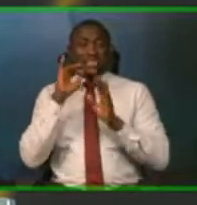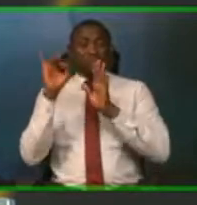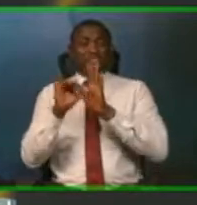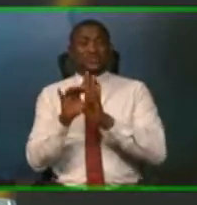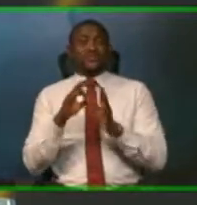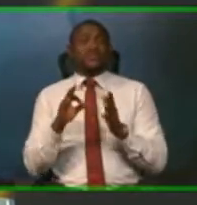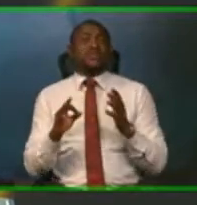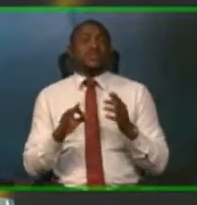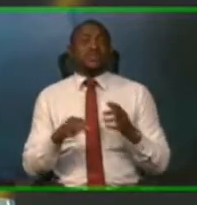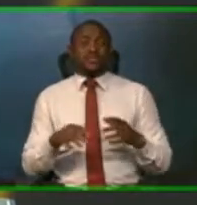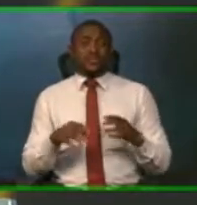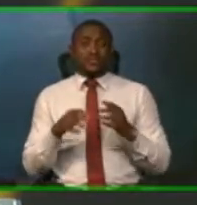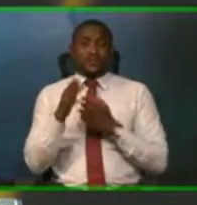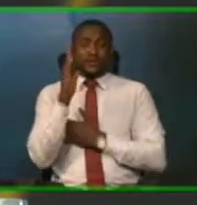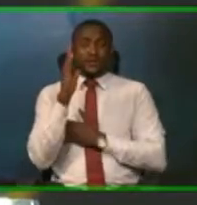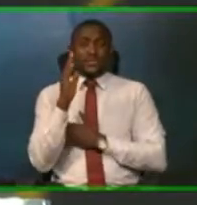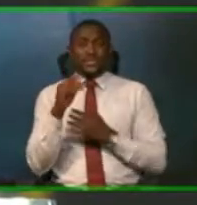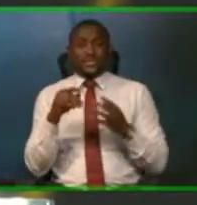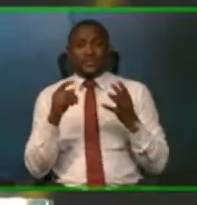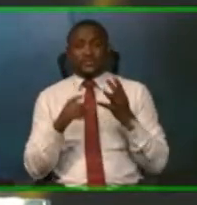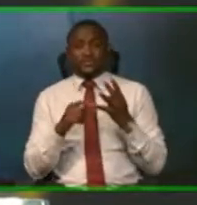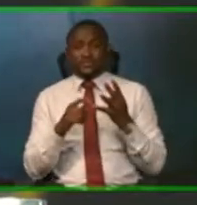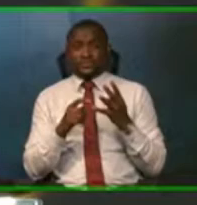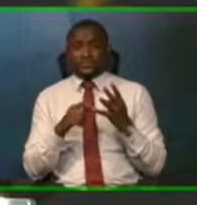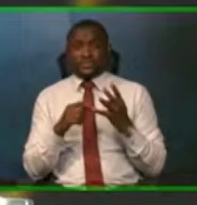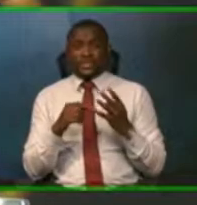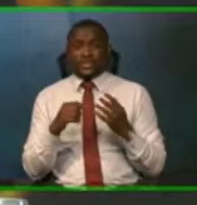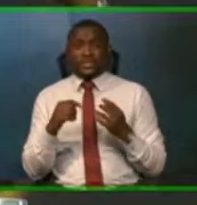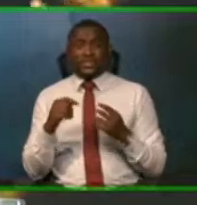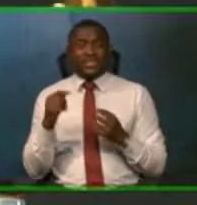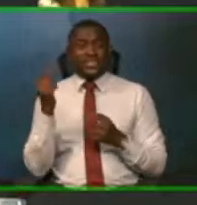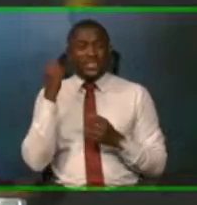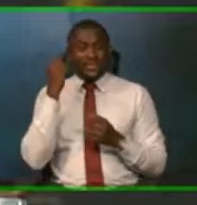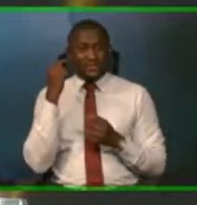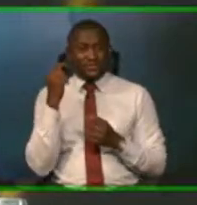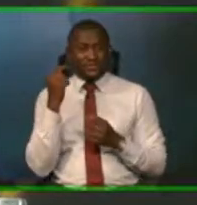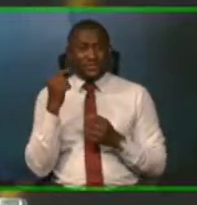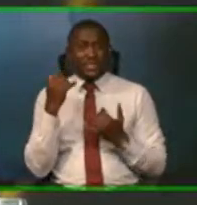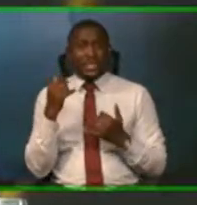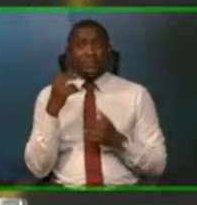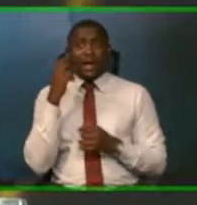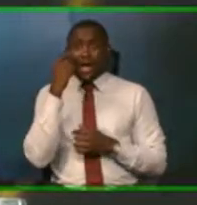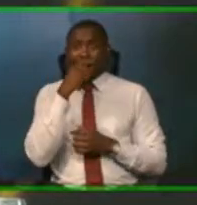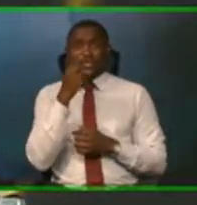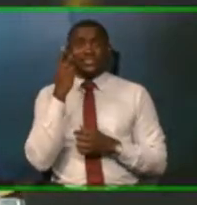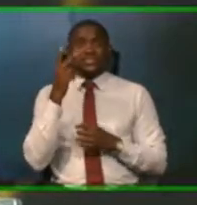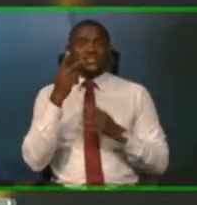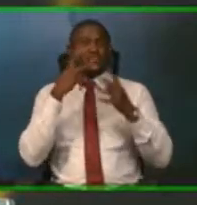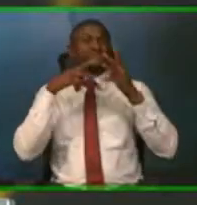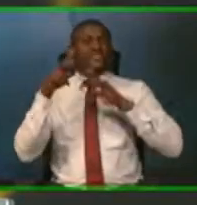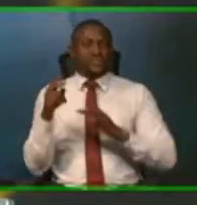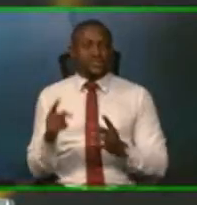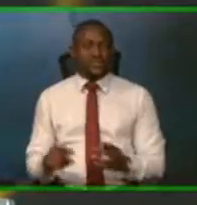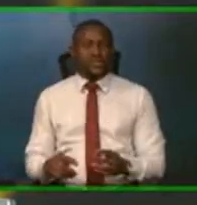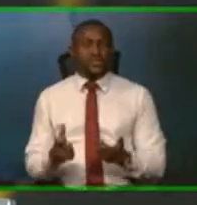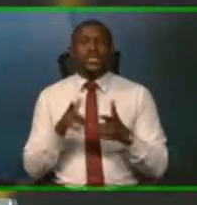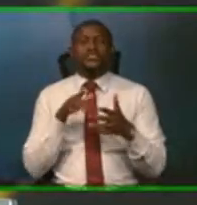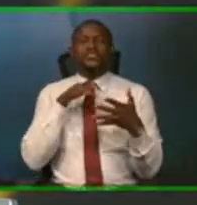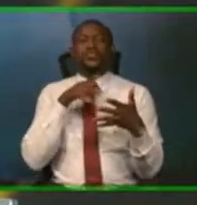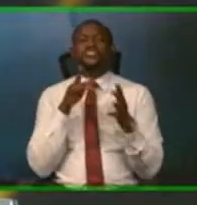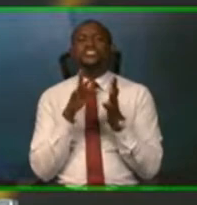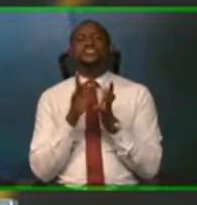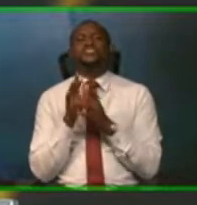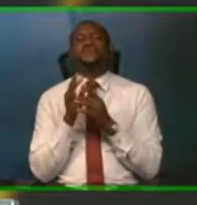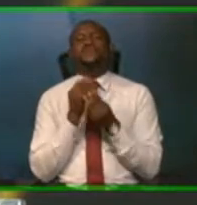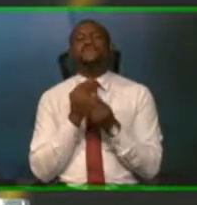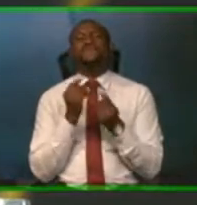is experience. I have heard with the hearing of the ear, but now my eye seeth thee. So let's study Jesus for a few minutes